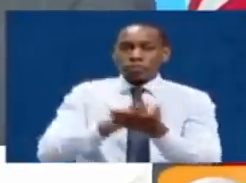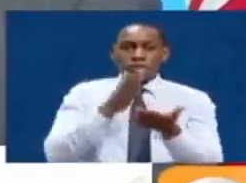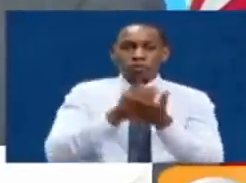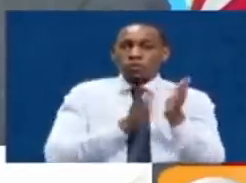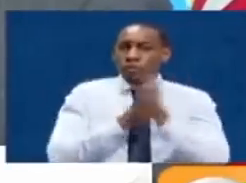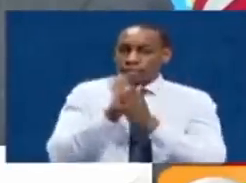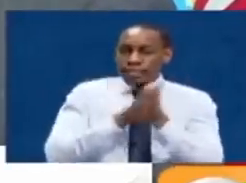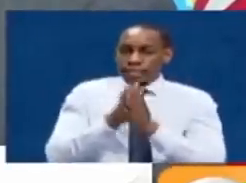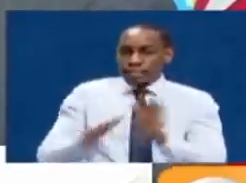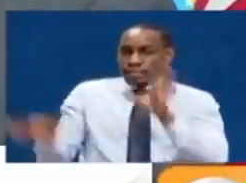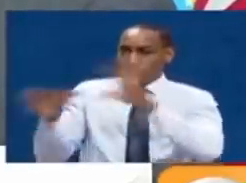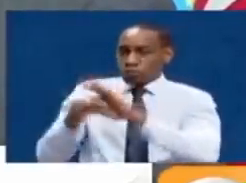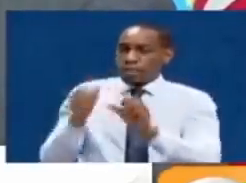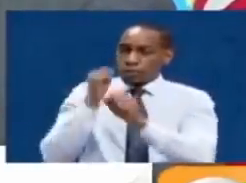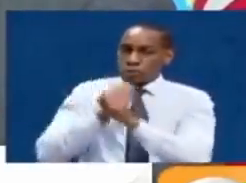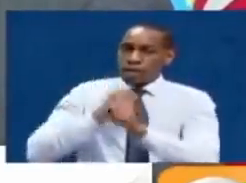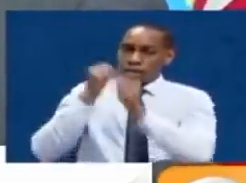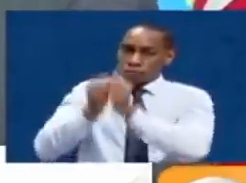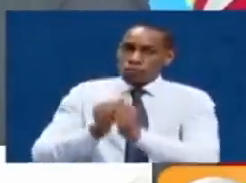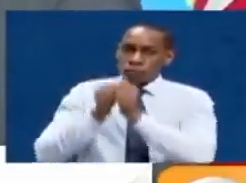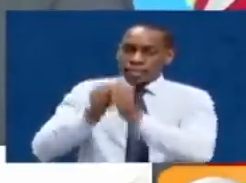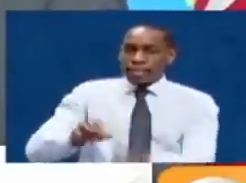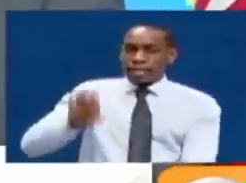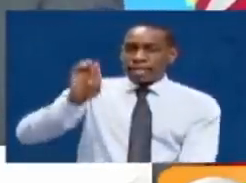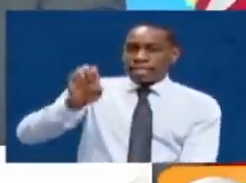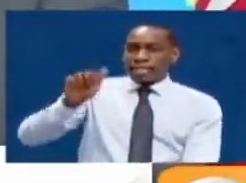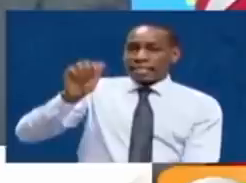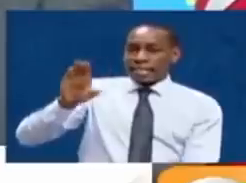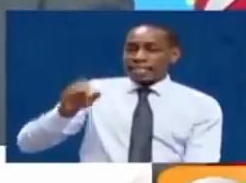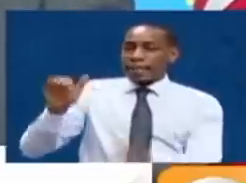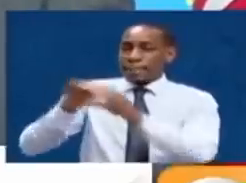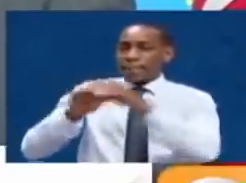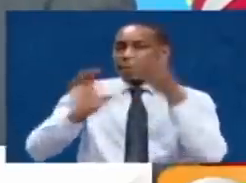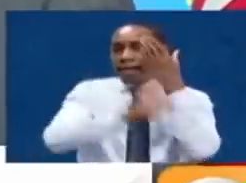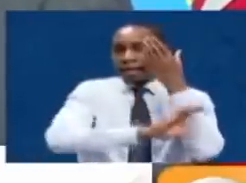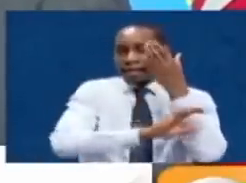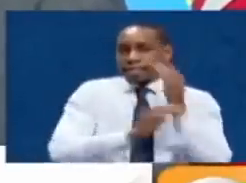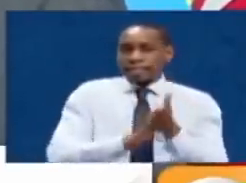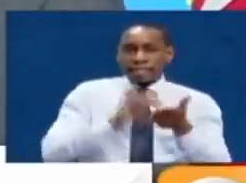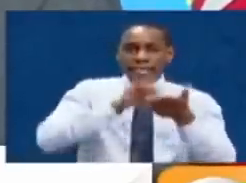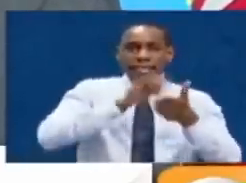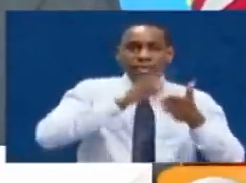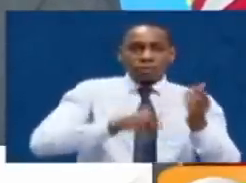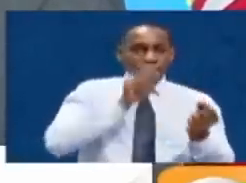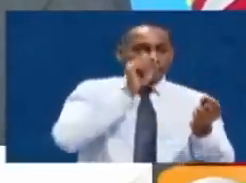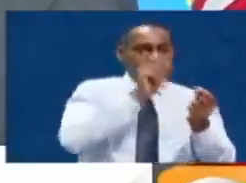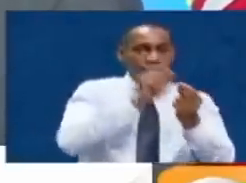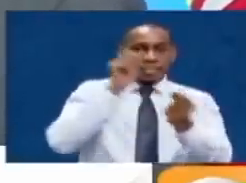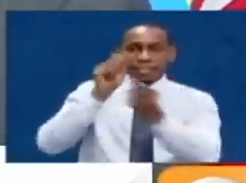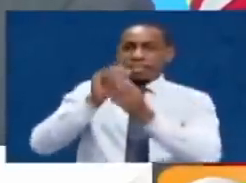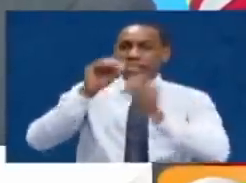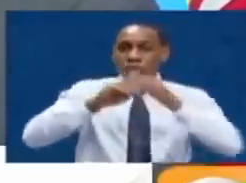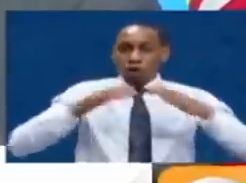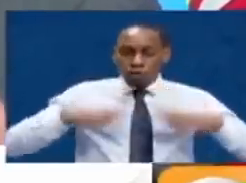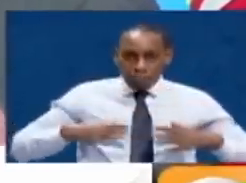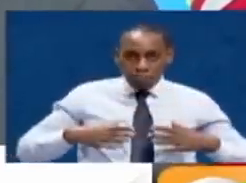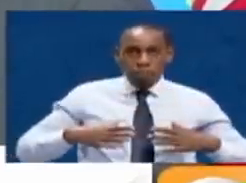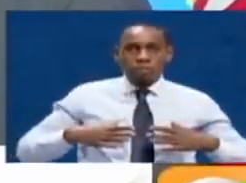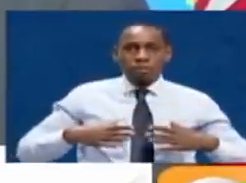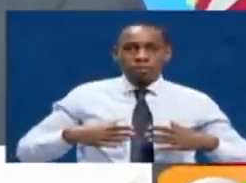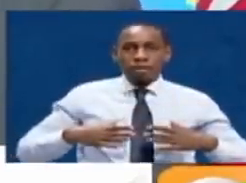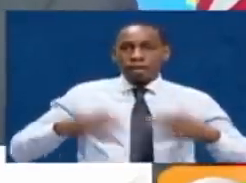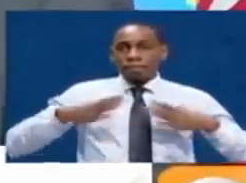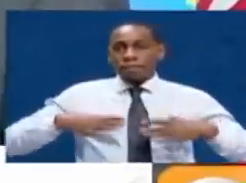interest collectively to work together as EAC member states to make sure that the testing of all our citizens, be they